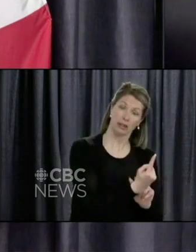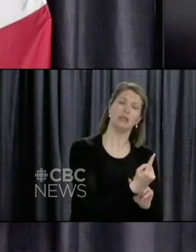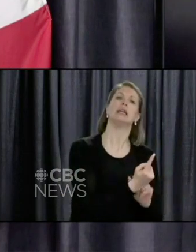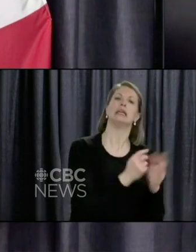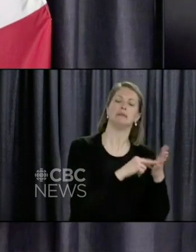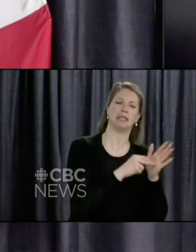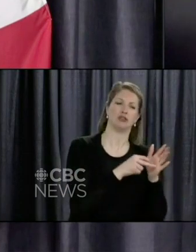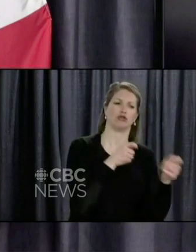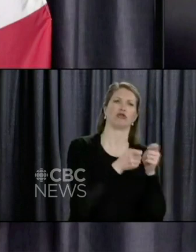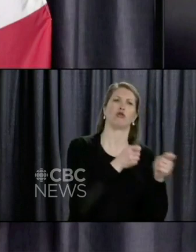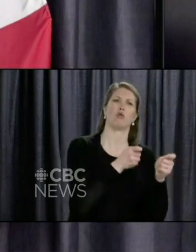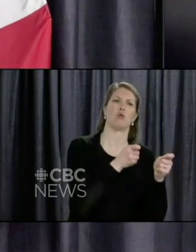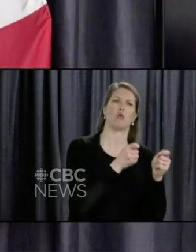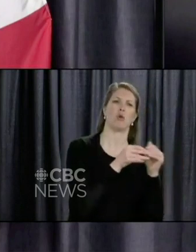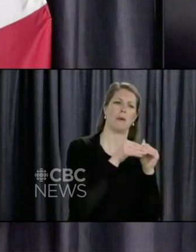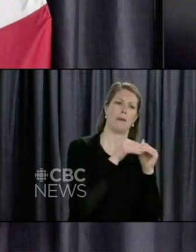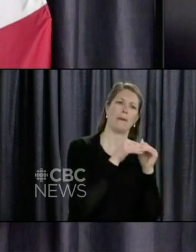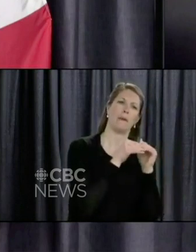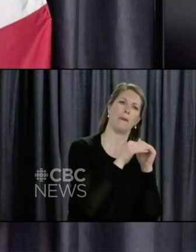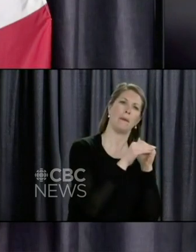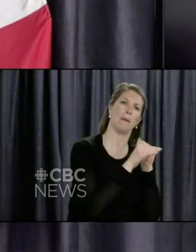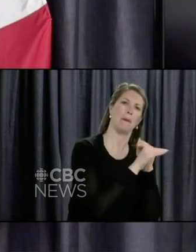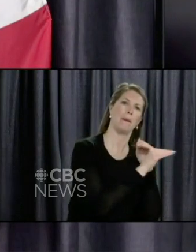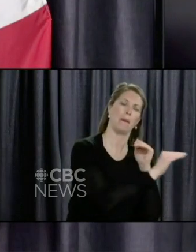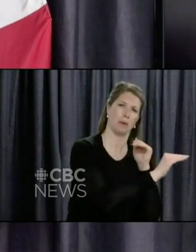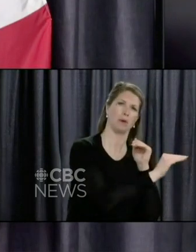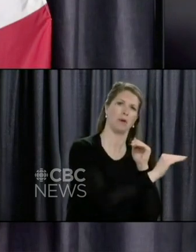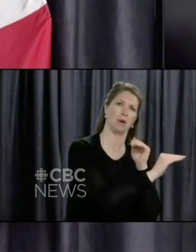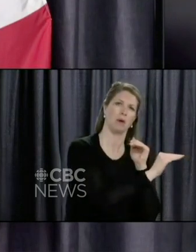So how is our readiness for reducing public